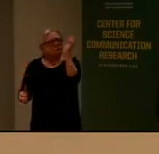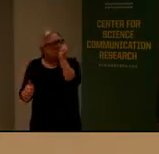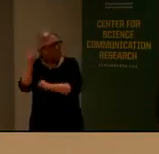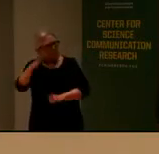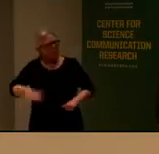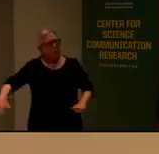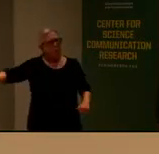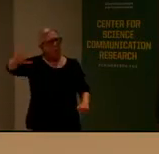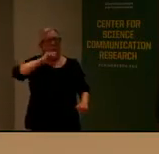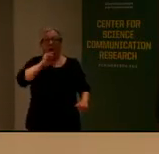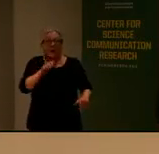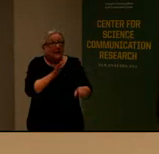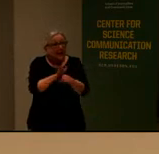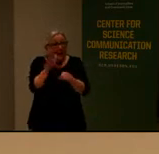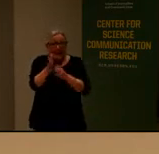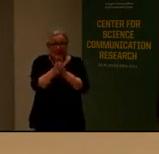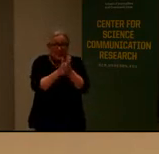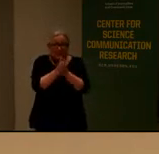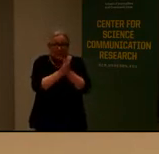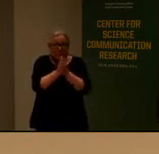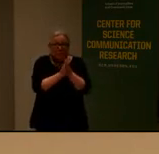motivation, I'll provide more. Don't worry.